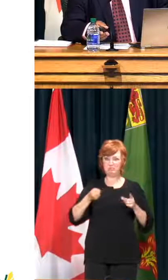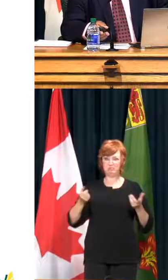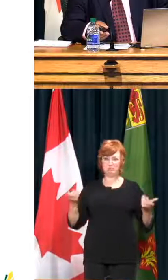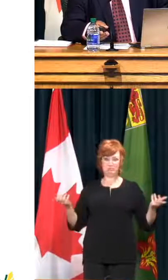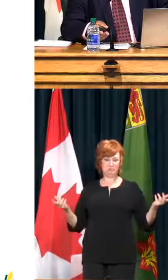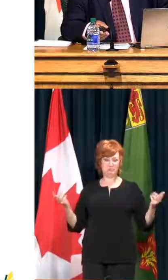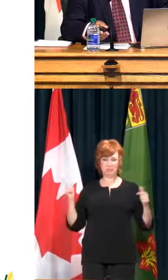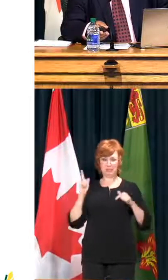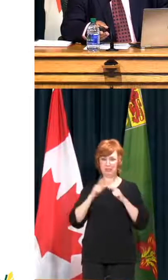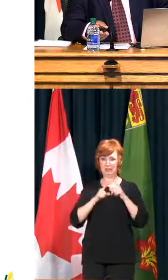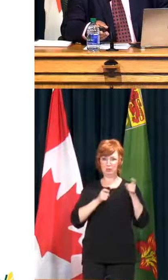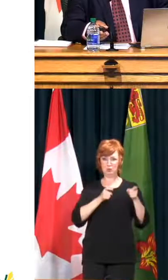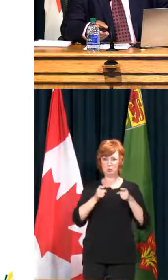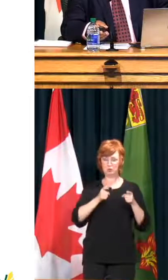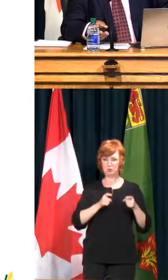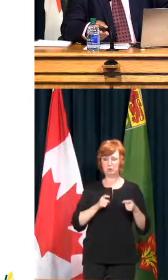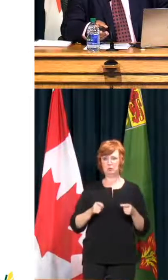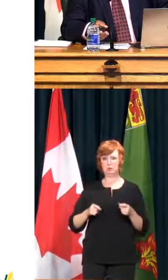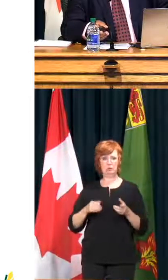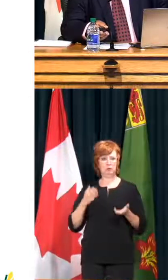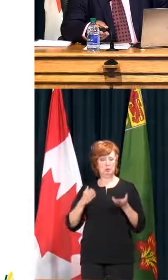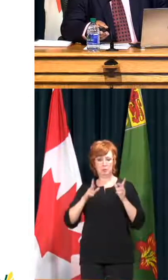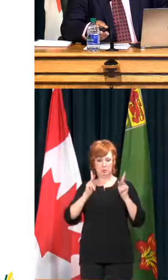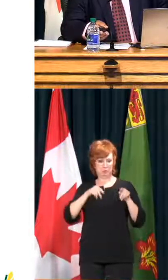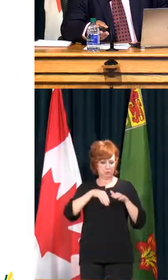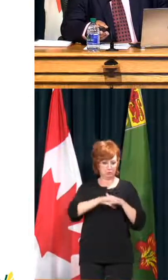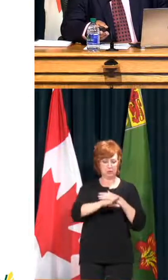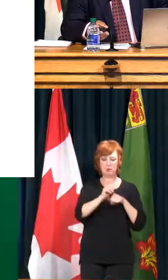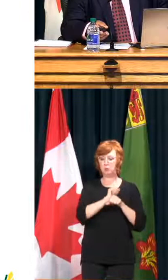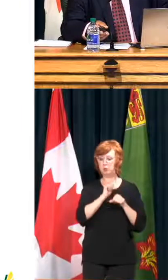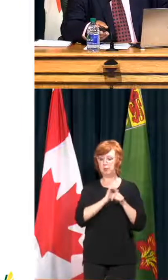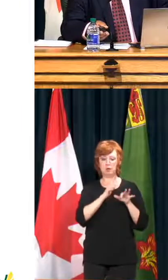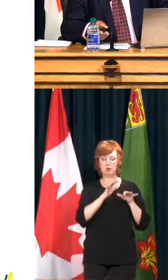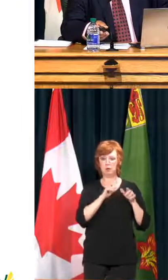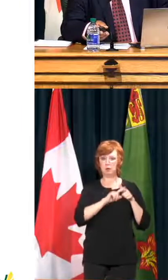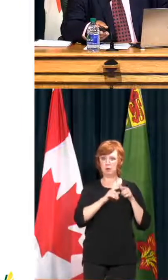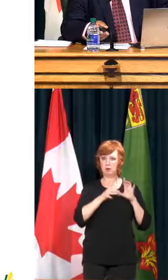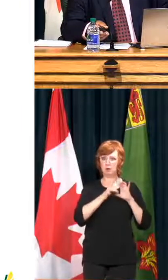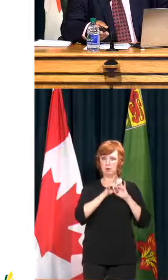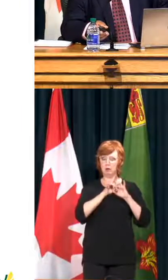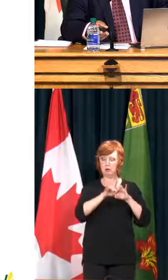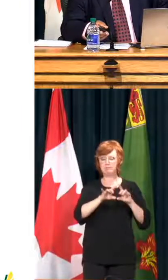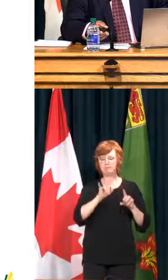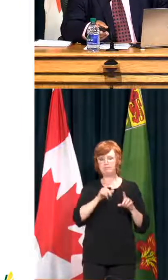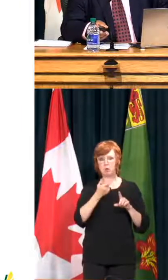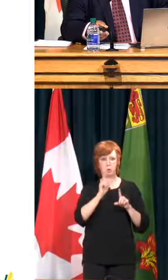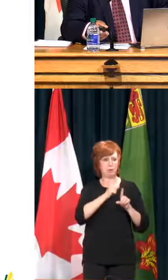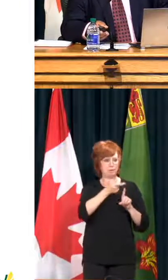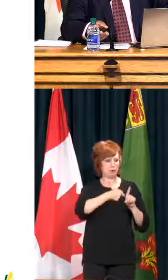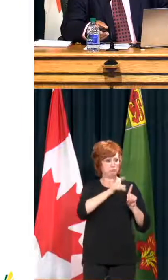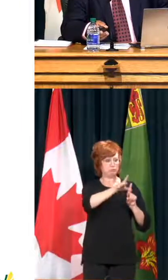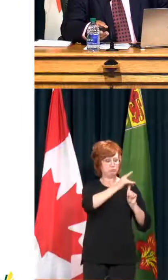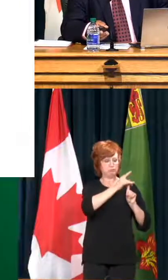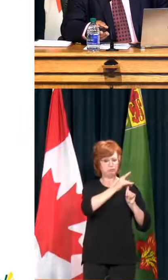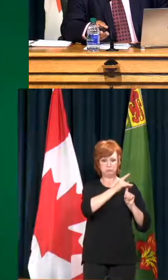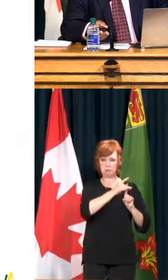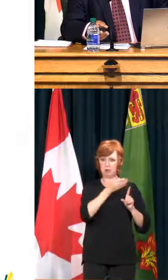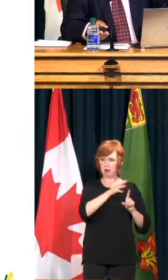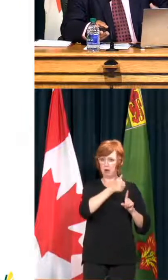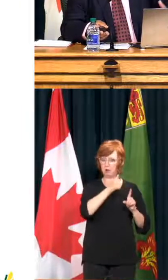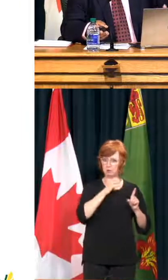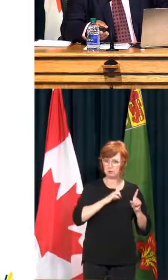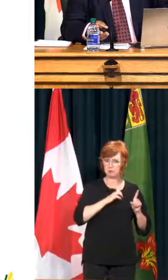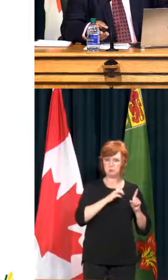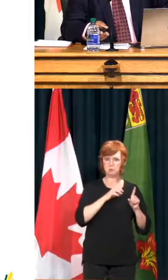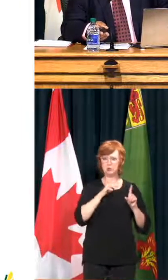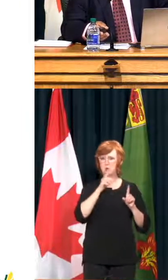while at work or otherwise, and was at work while becoming symptomatic and then isolated,